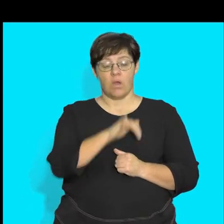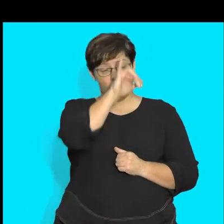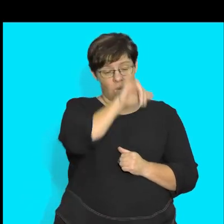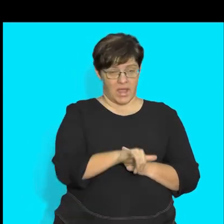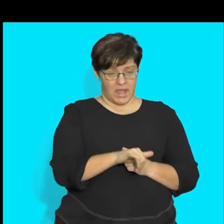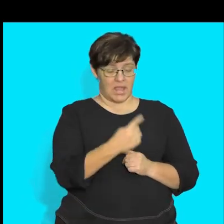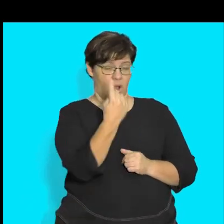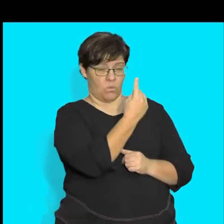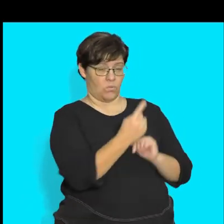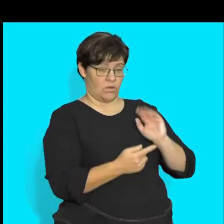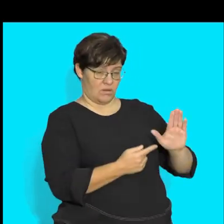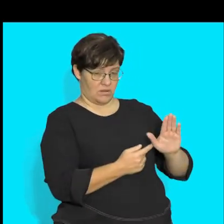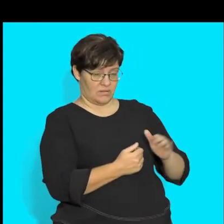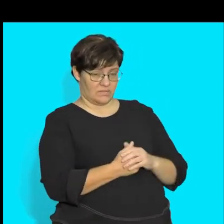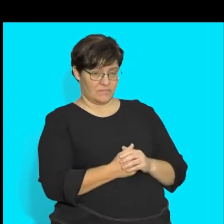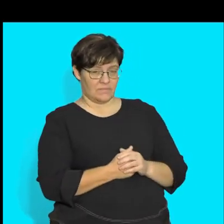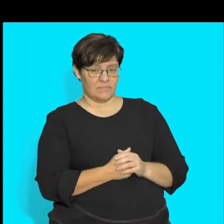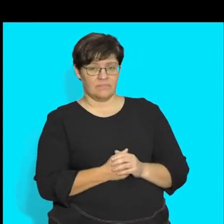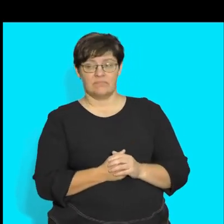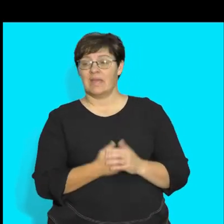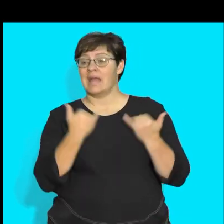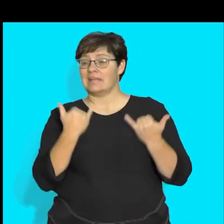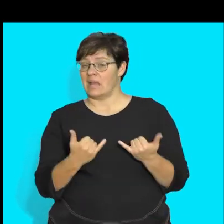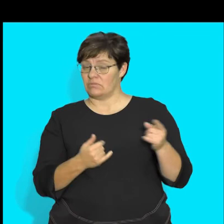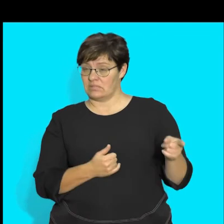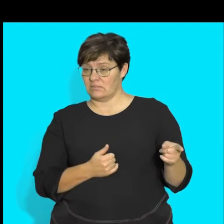y alone on one side. Currently,